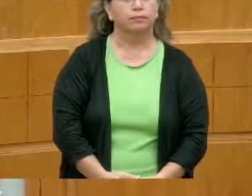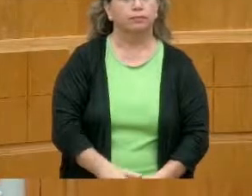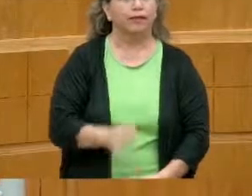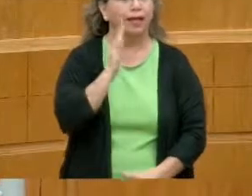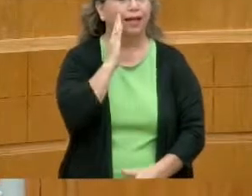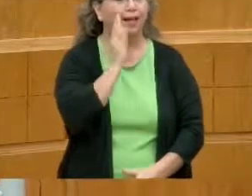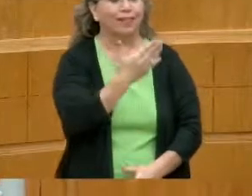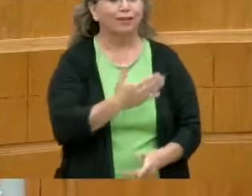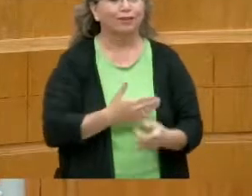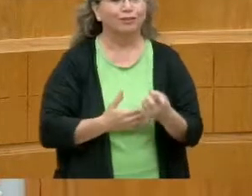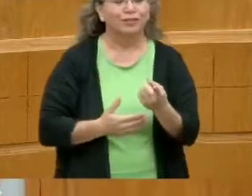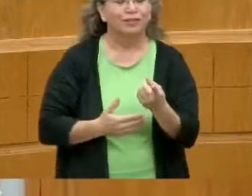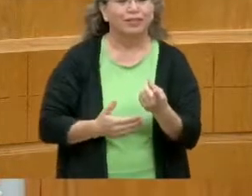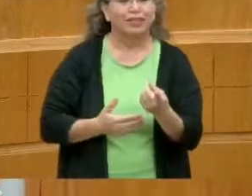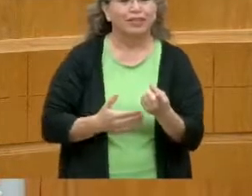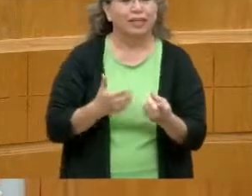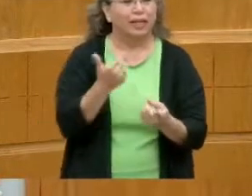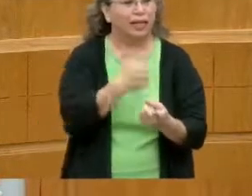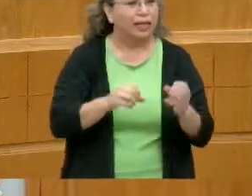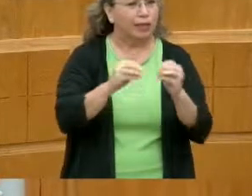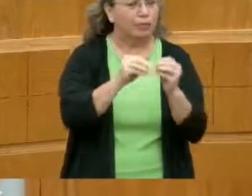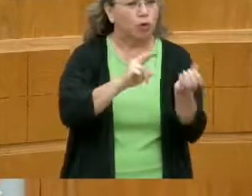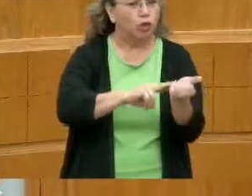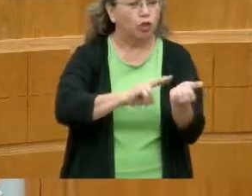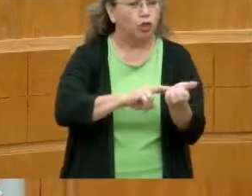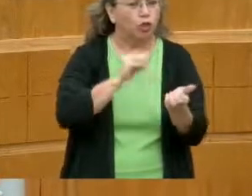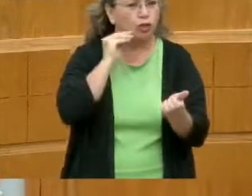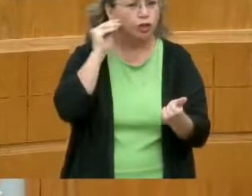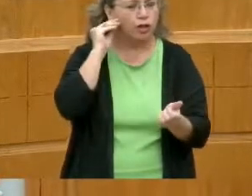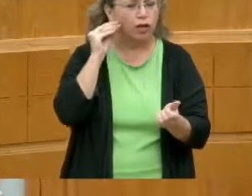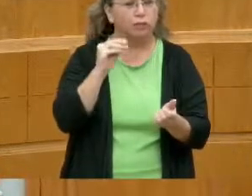Hello. Are there any more nursing home /